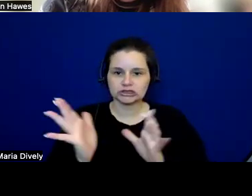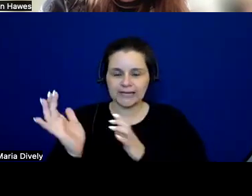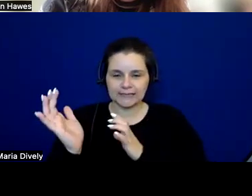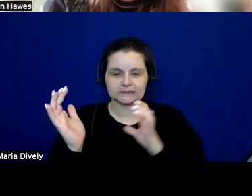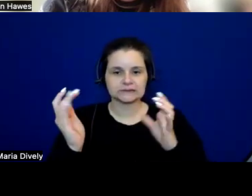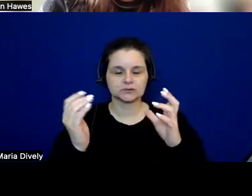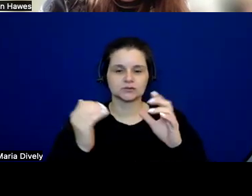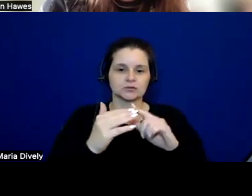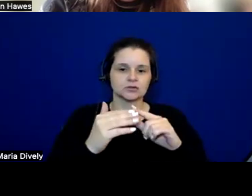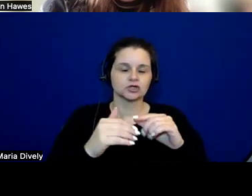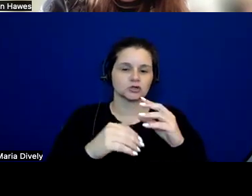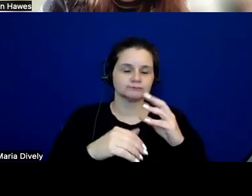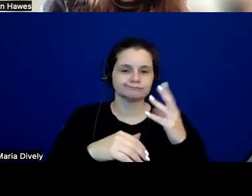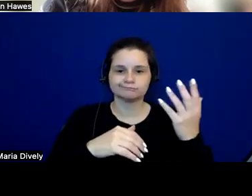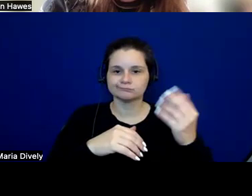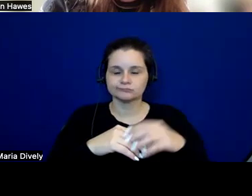um, Judaism,